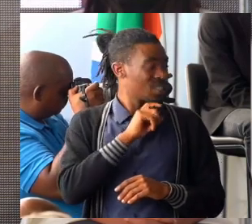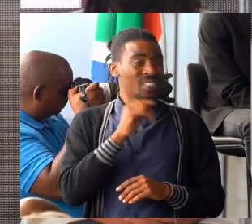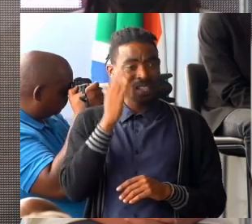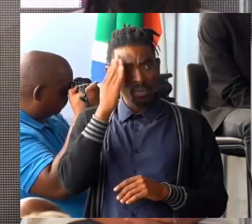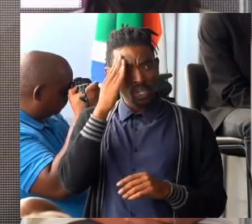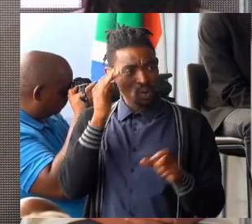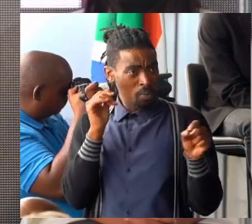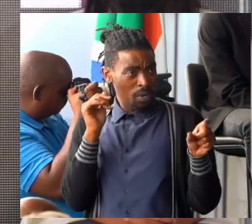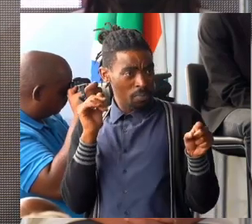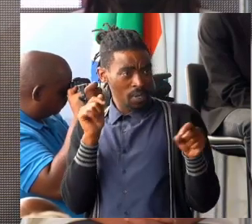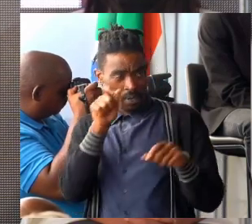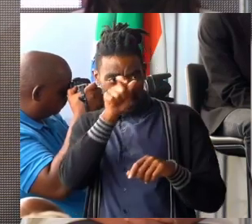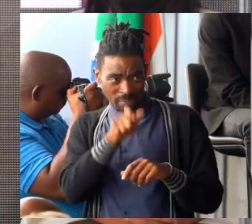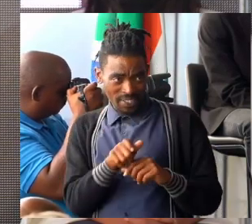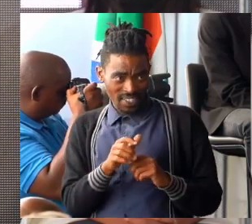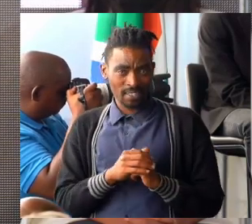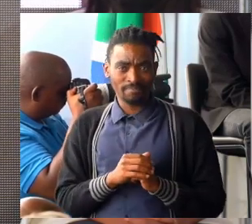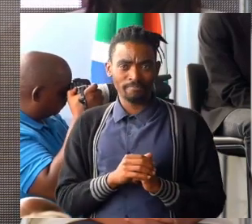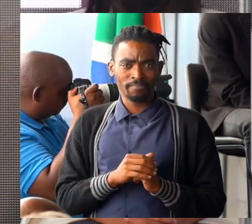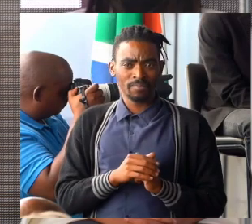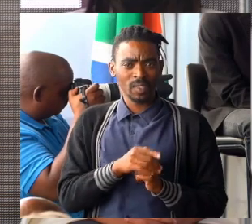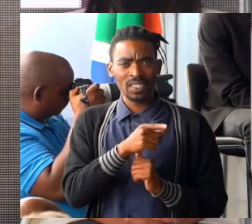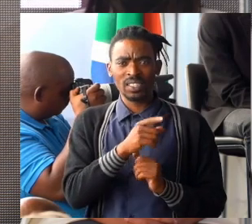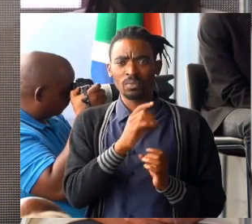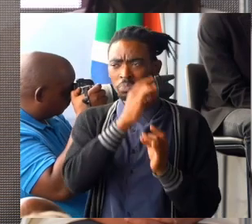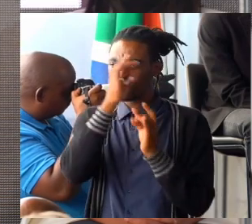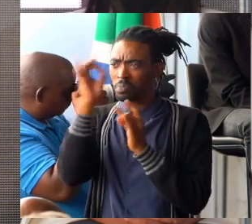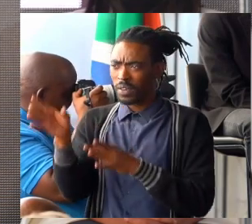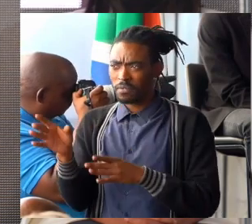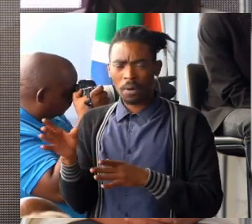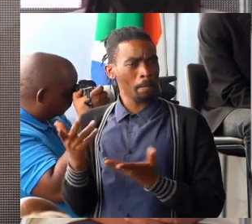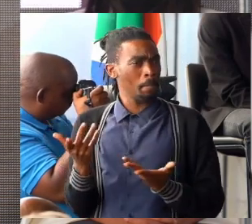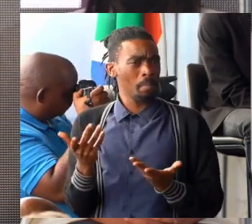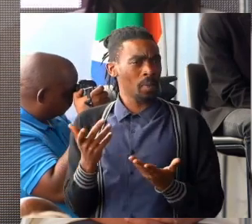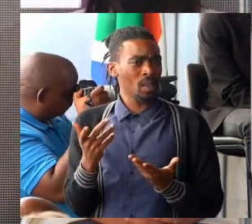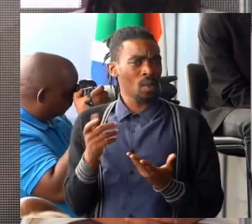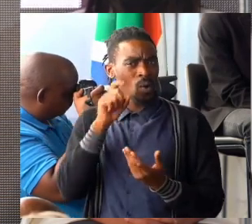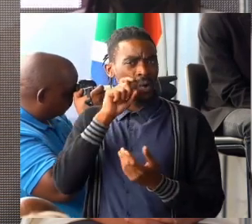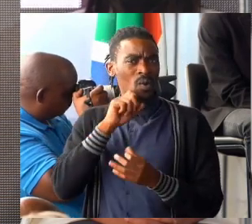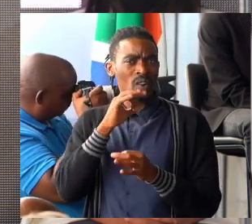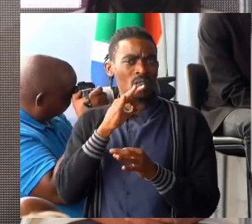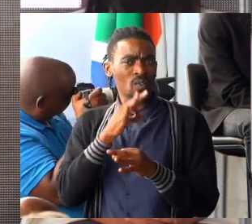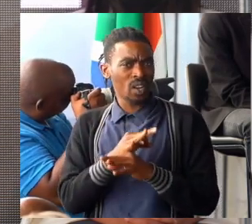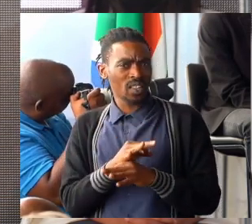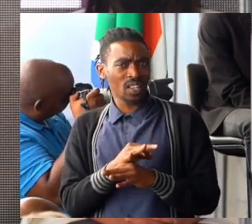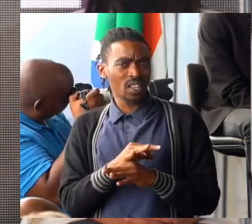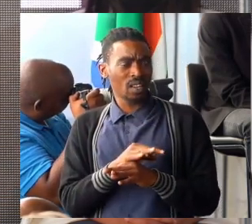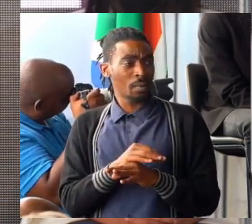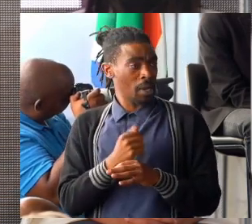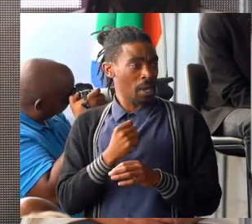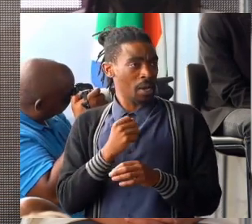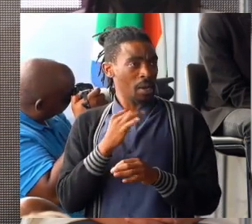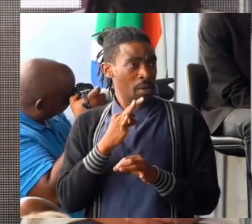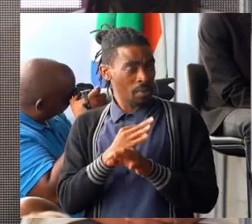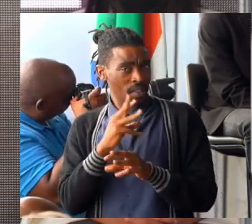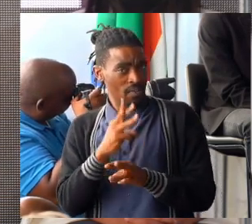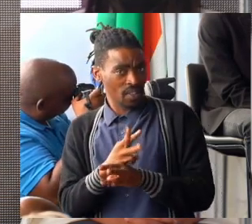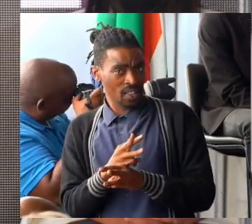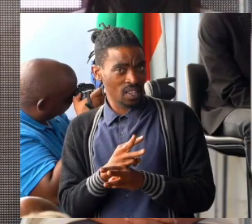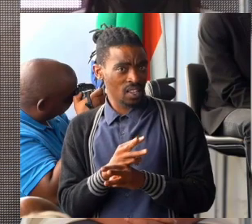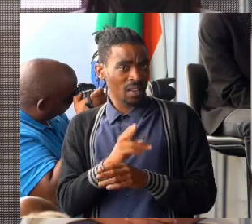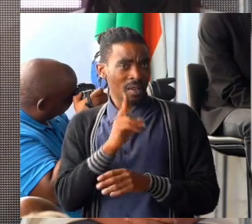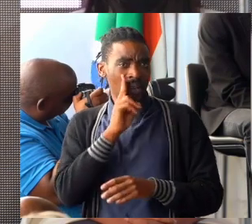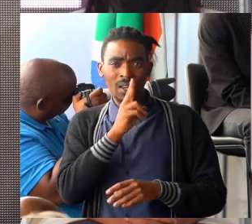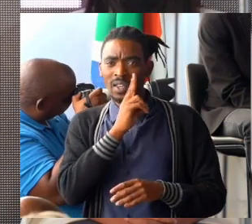know him. And he was there to tell my grandparents, who are effectively my parents, that my uncle